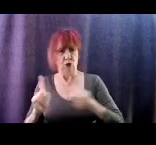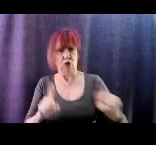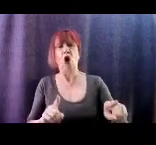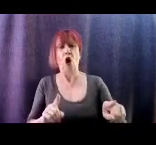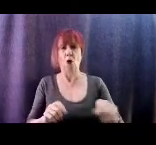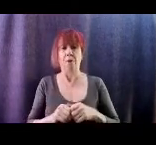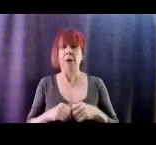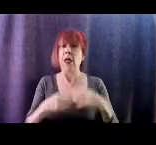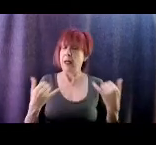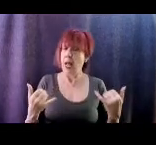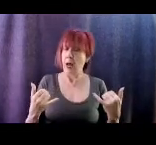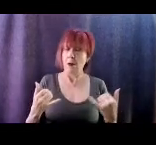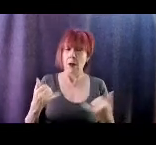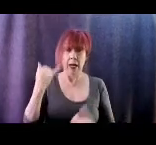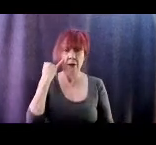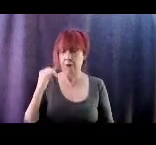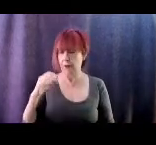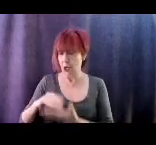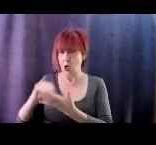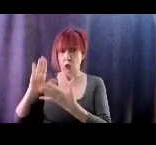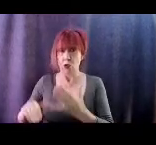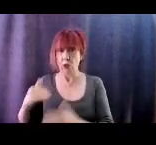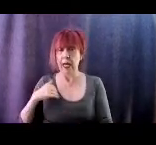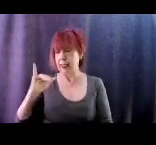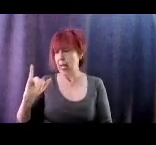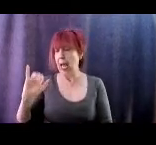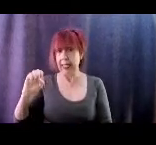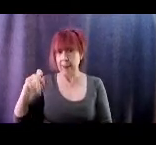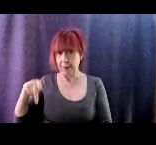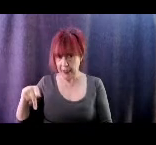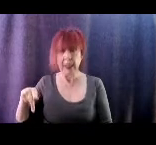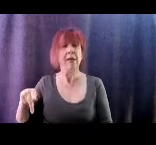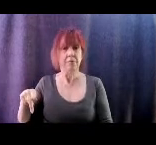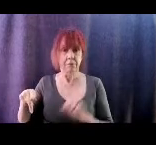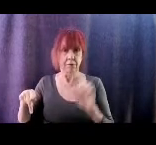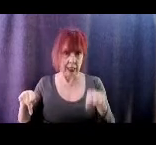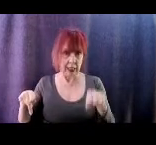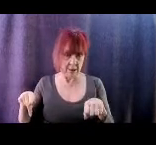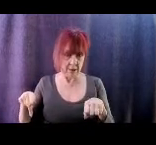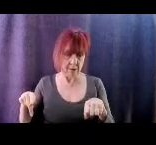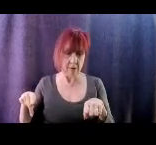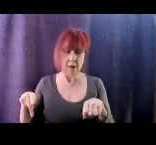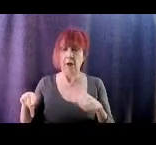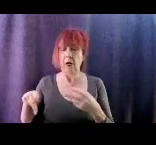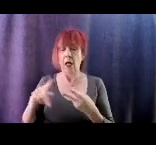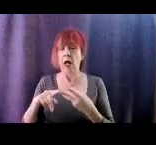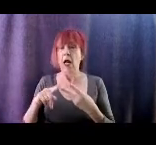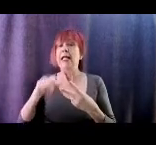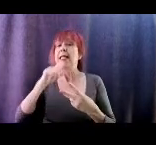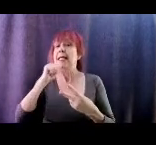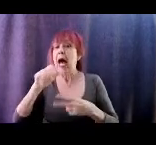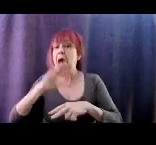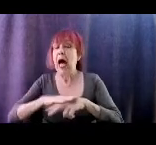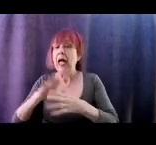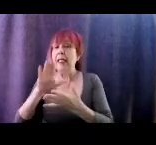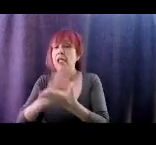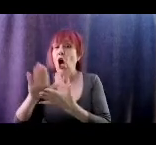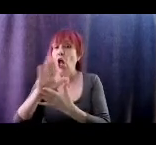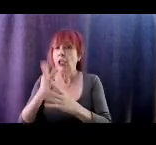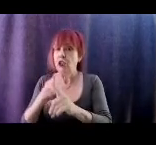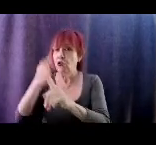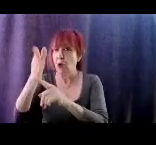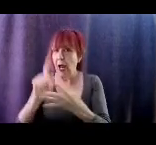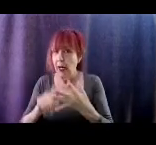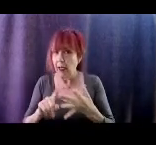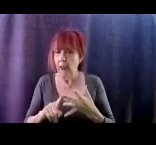has an IEP, who is not participating in the career or technical education, who is not on the college track, these all make